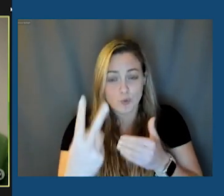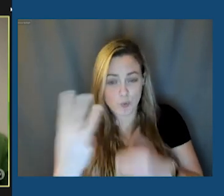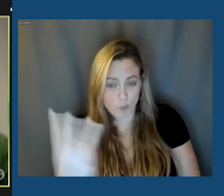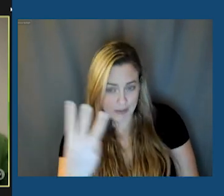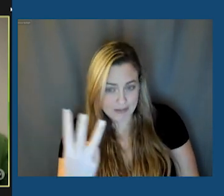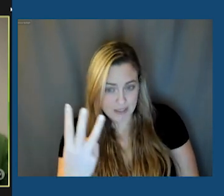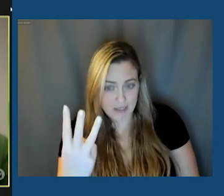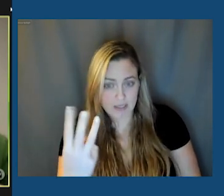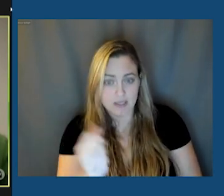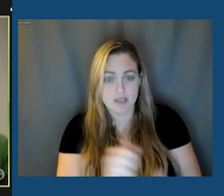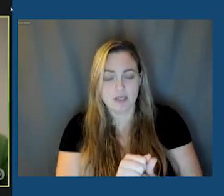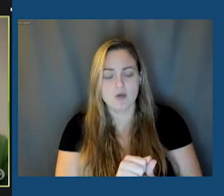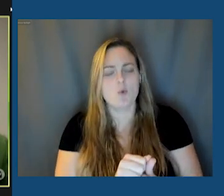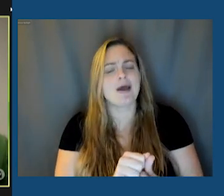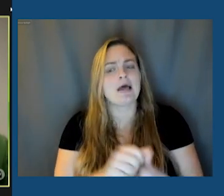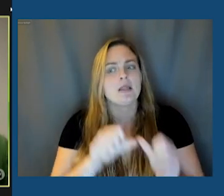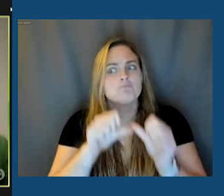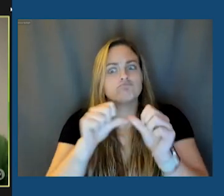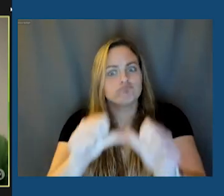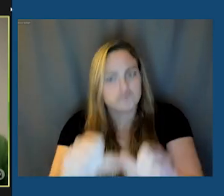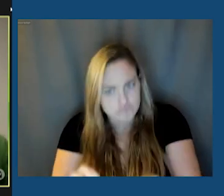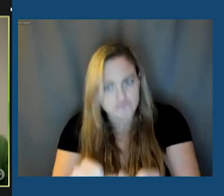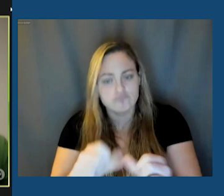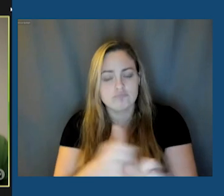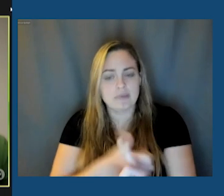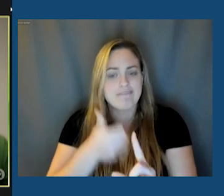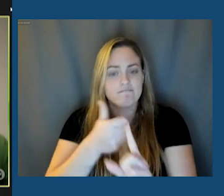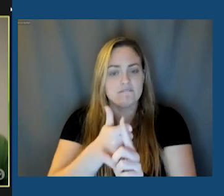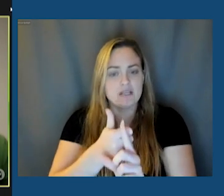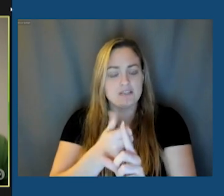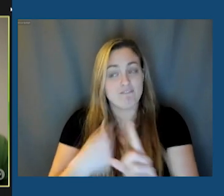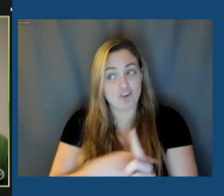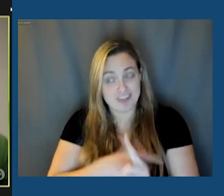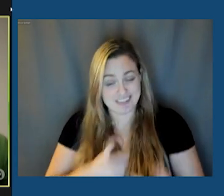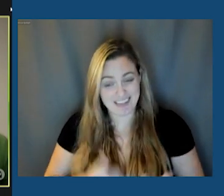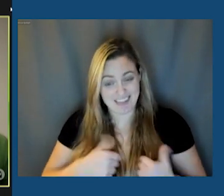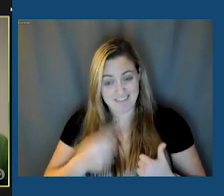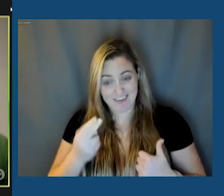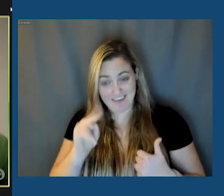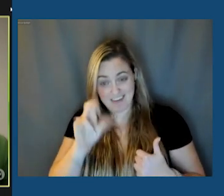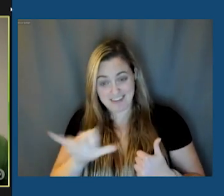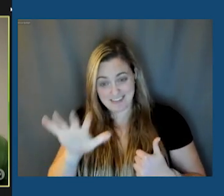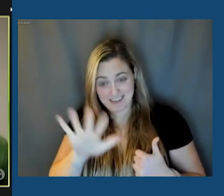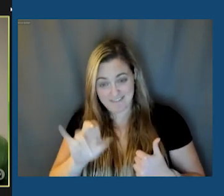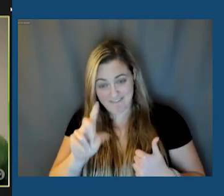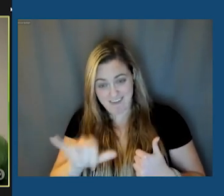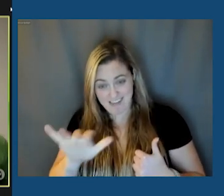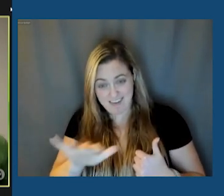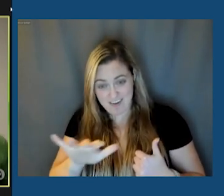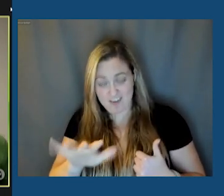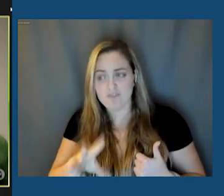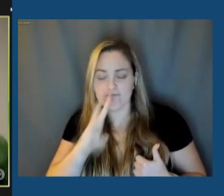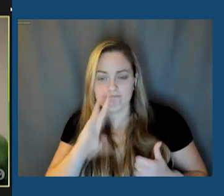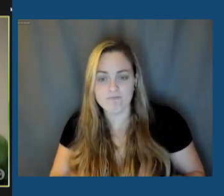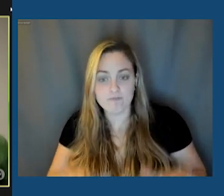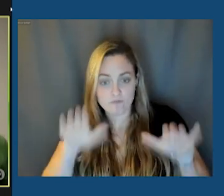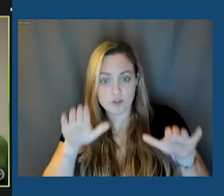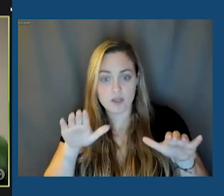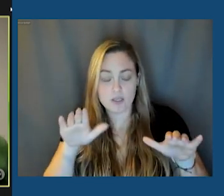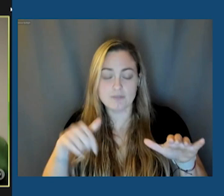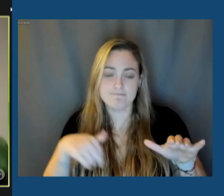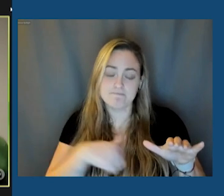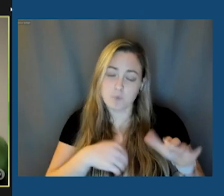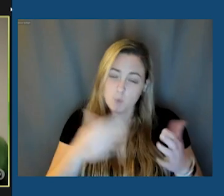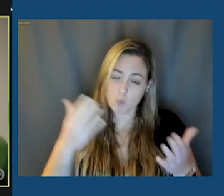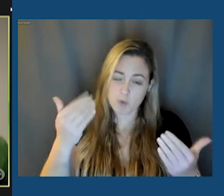with lingering effects, particularly those of us who live in the Hudson Valley on flash flooding. We expect